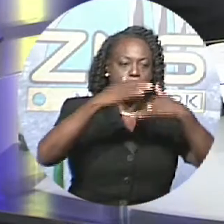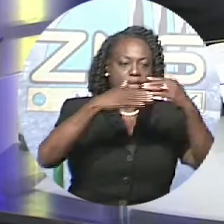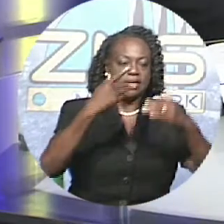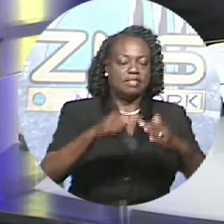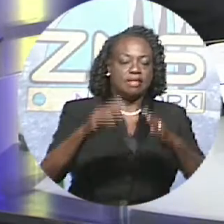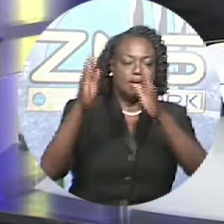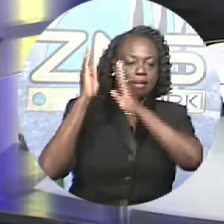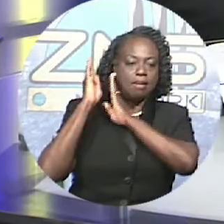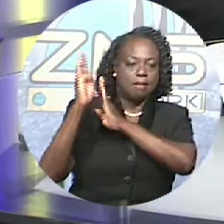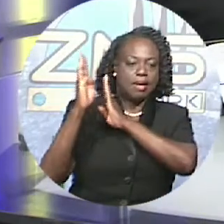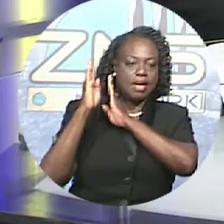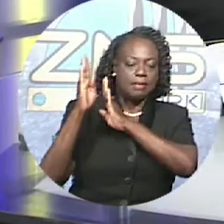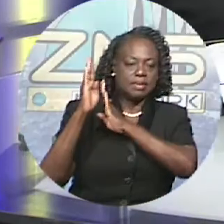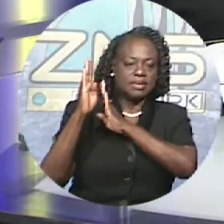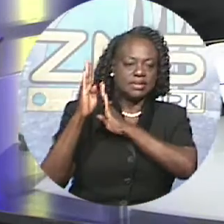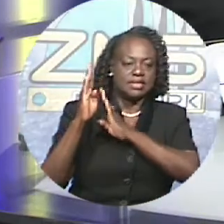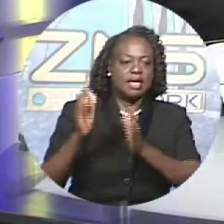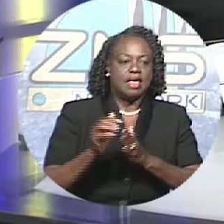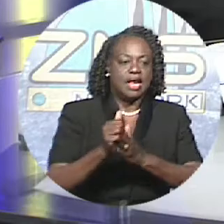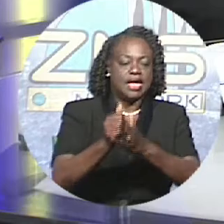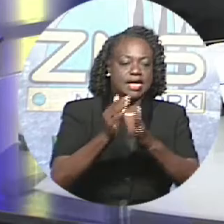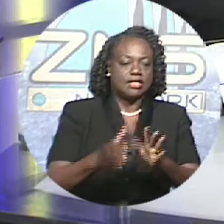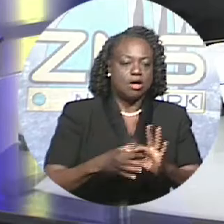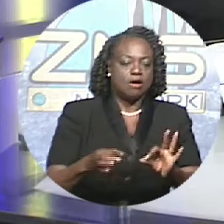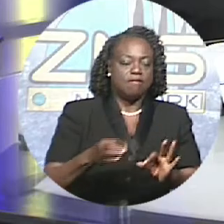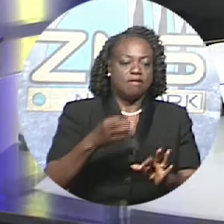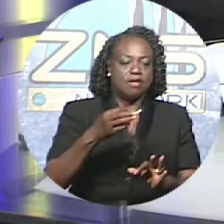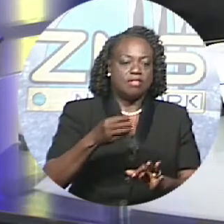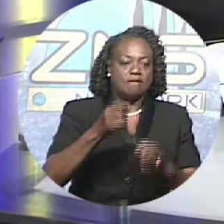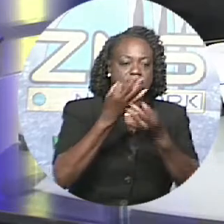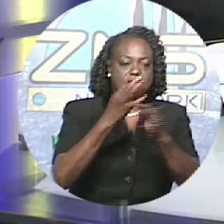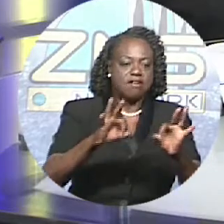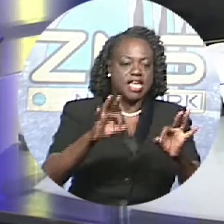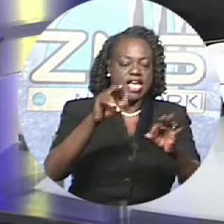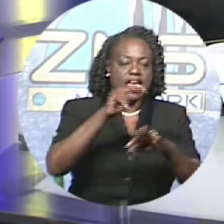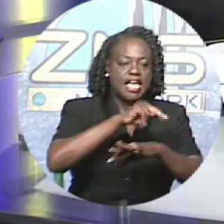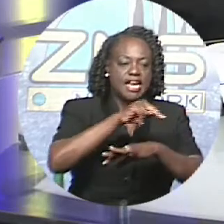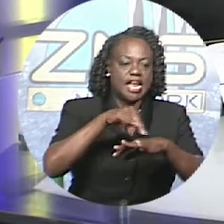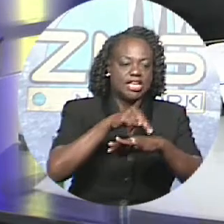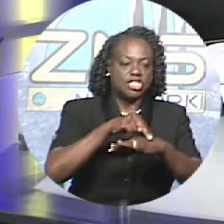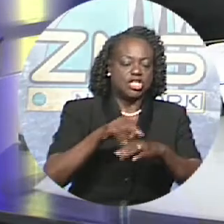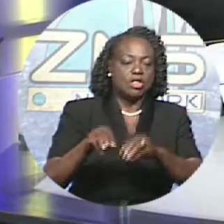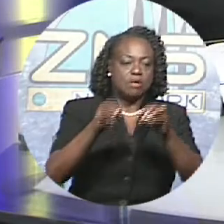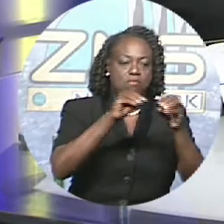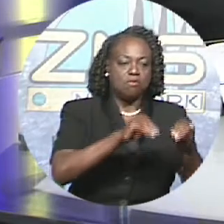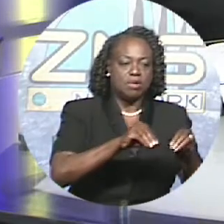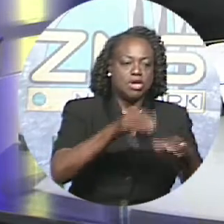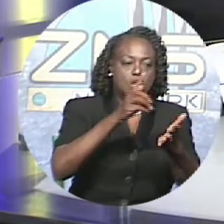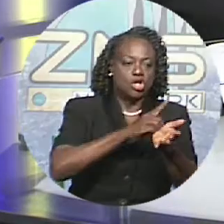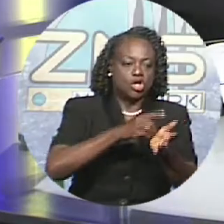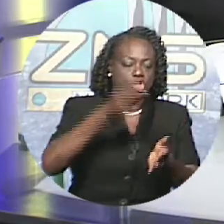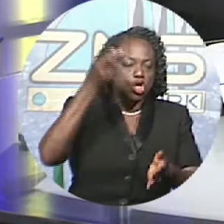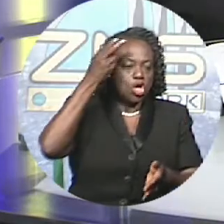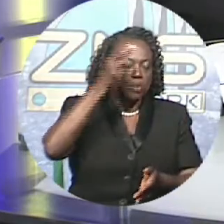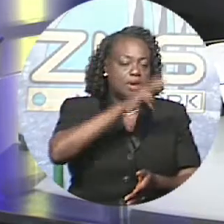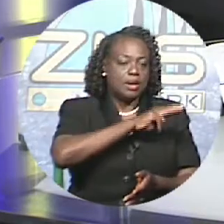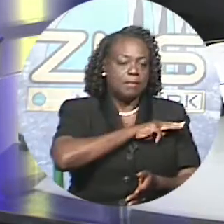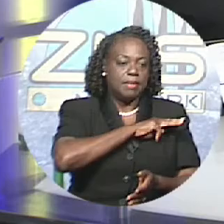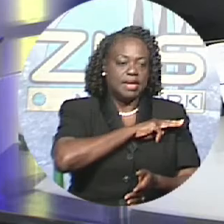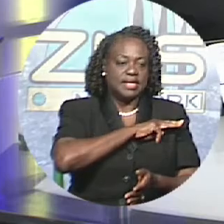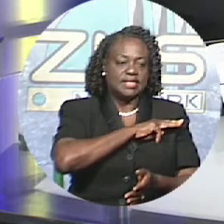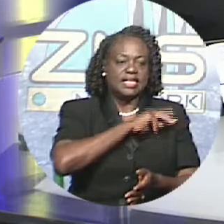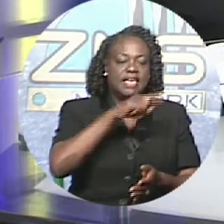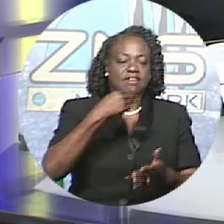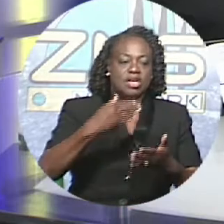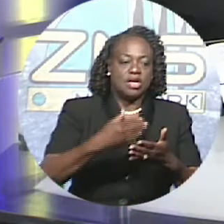much speculation, leader of the Free National Movement, Dr. Hubert Minnis, announced a former senator and candidate for Cat Island, Rumkey and